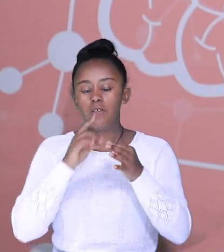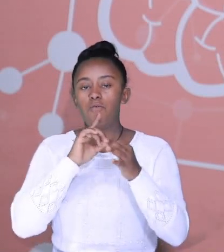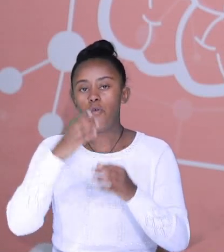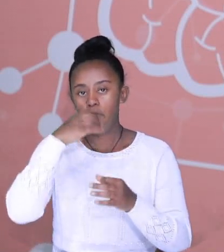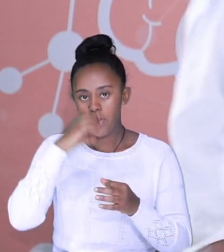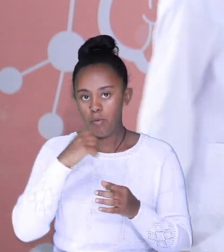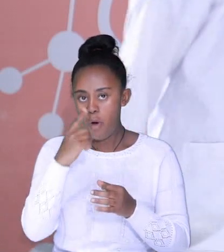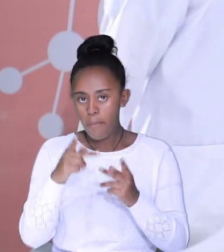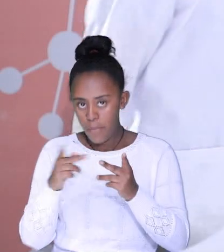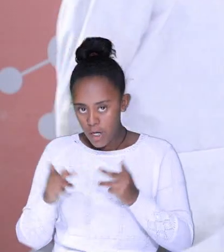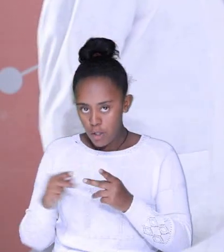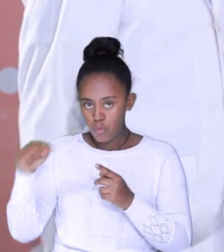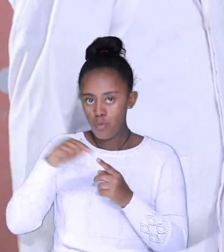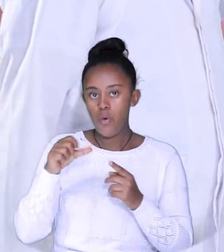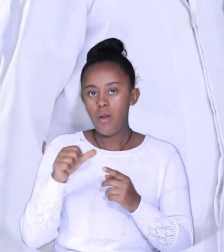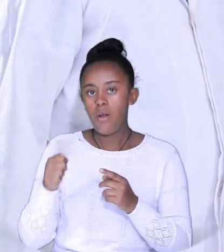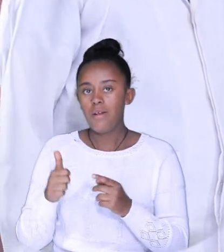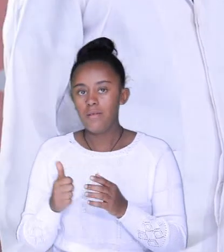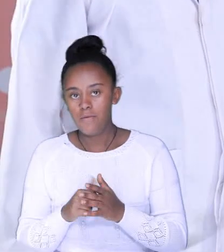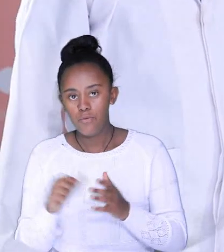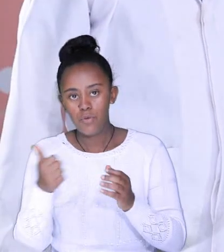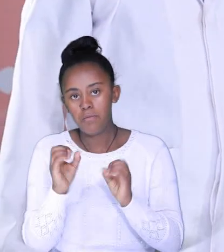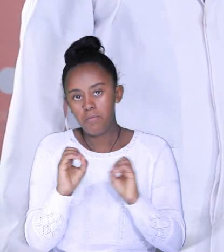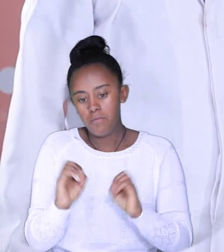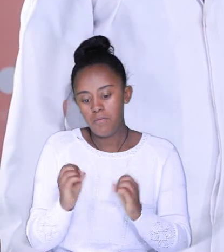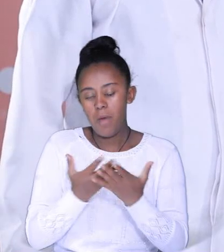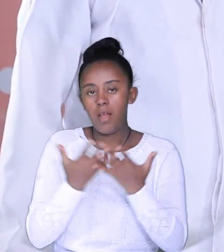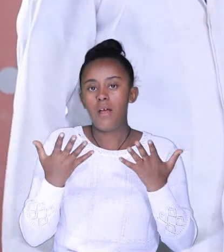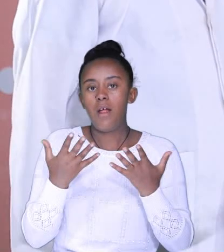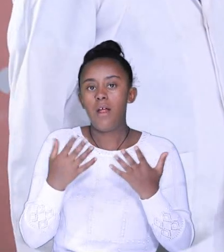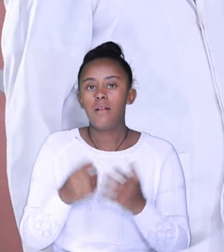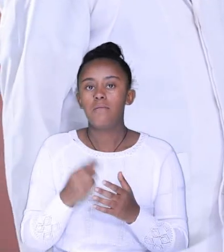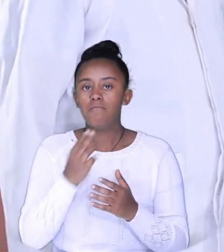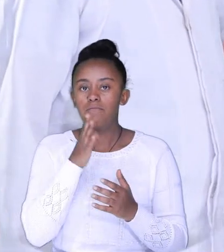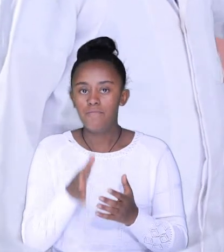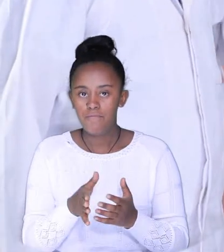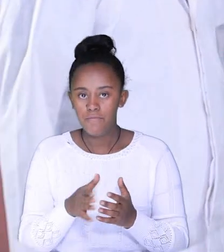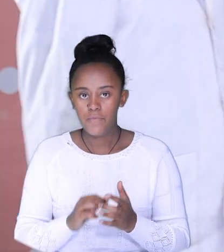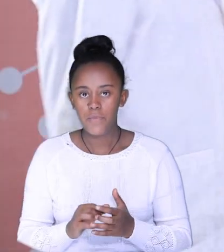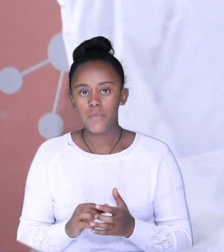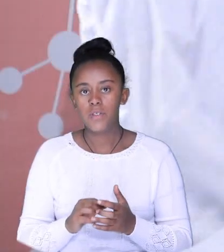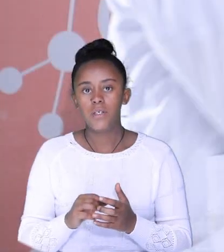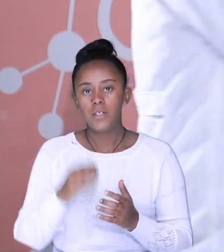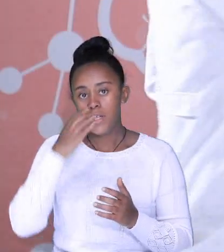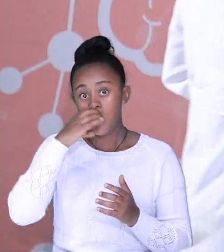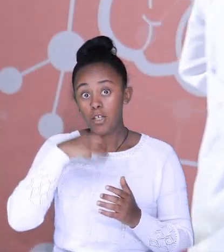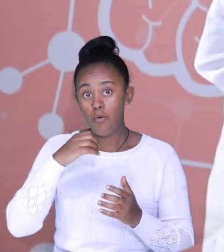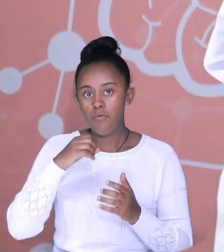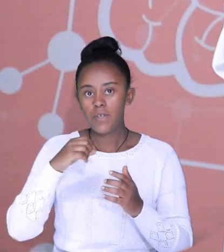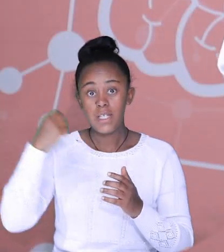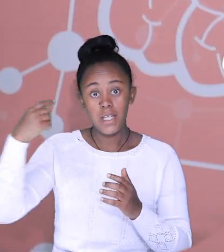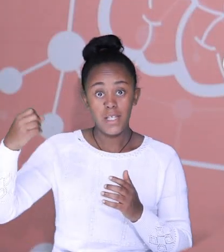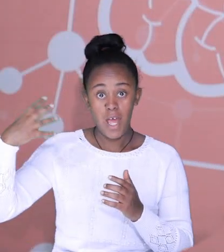to another without material medium. The heat of the sun